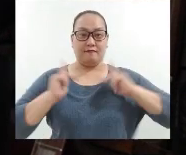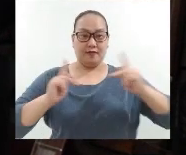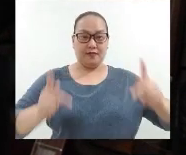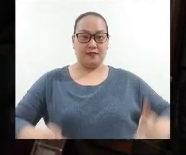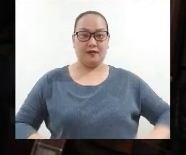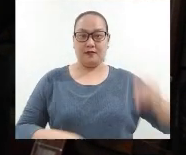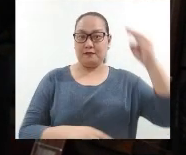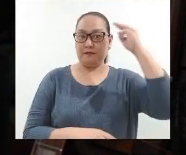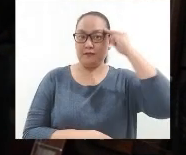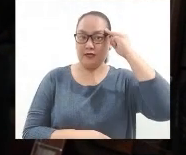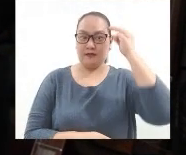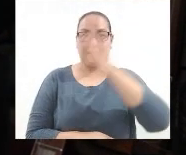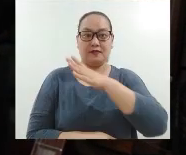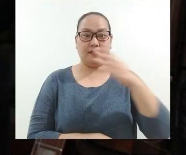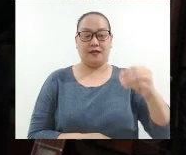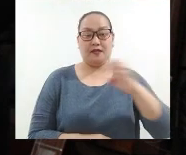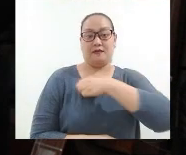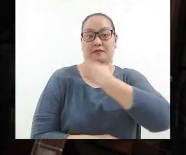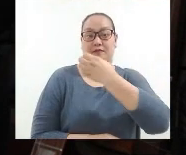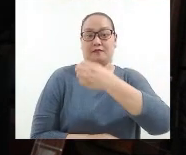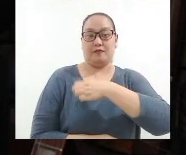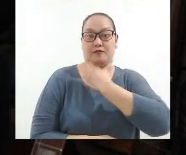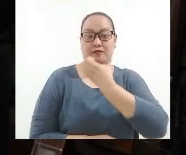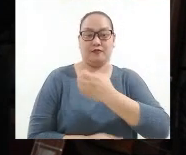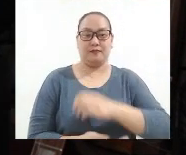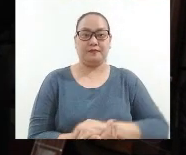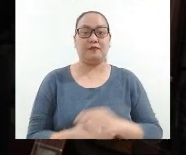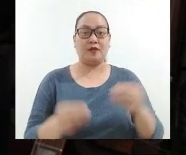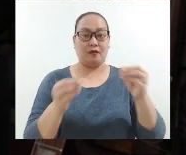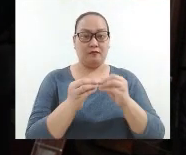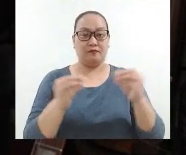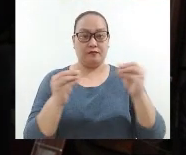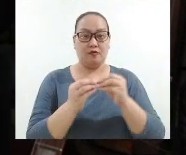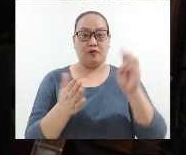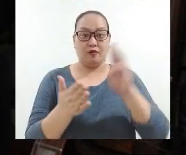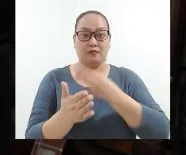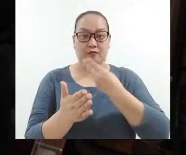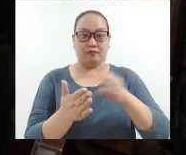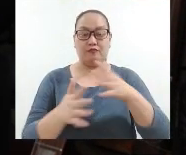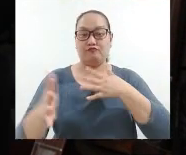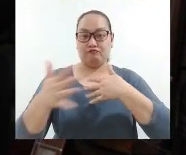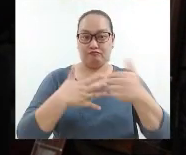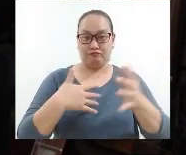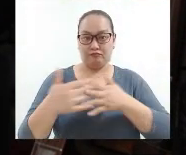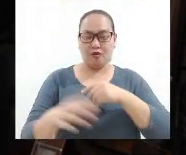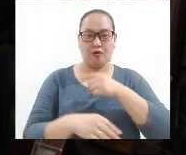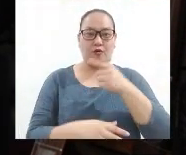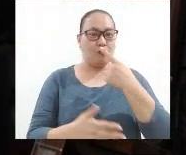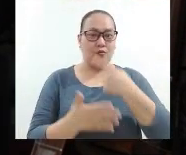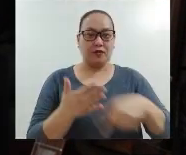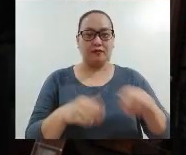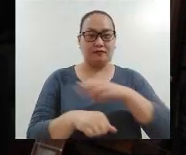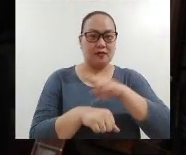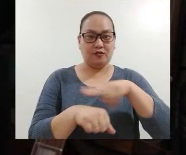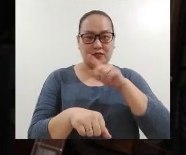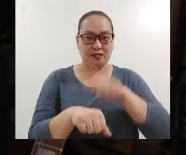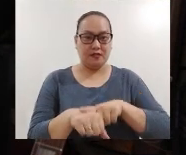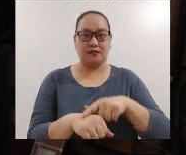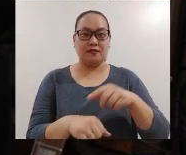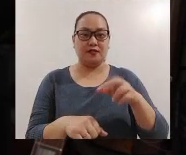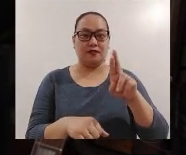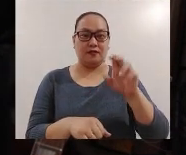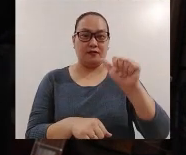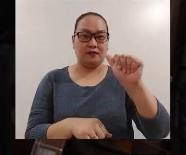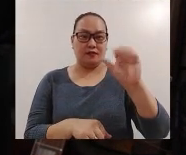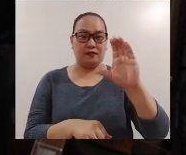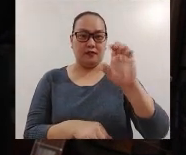physically, mentally, and emotionally. Furthermore, music, regardless of one's nationality, race,